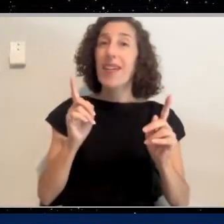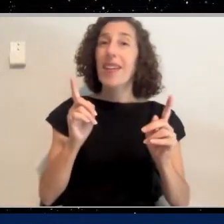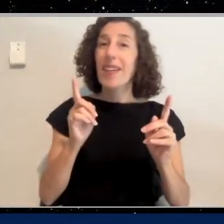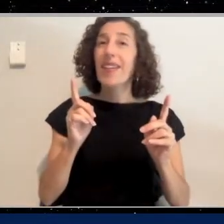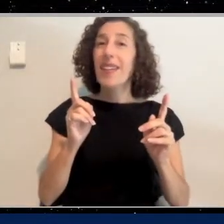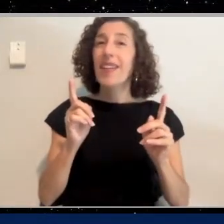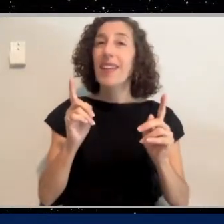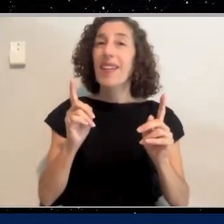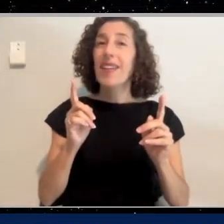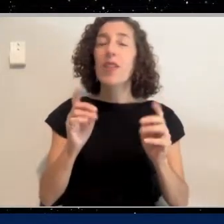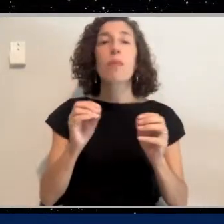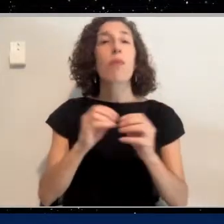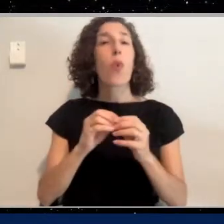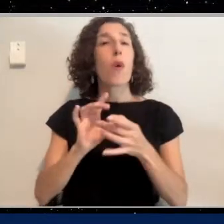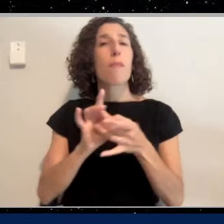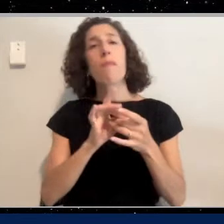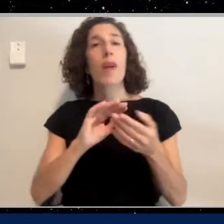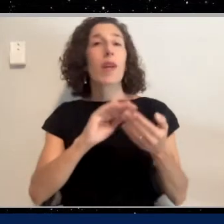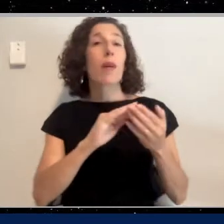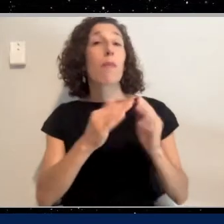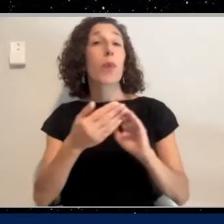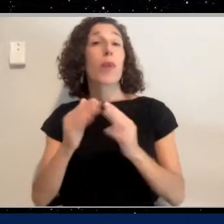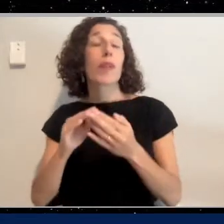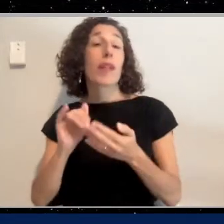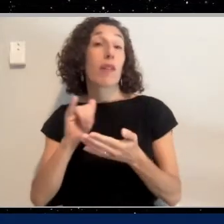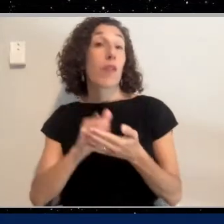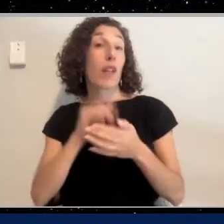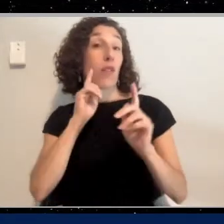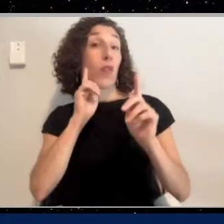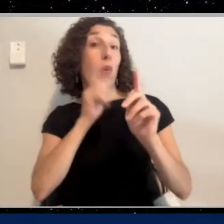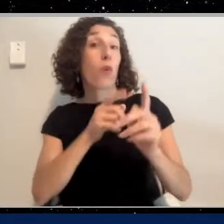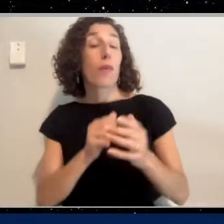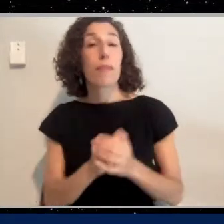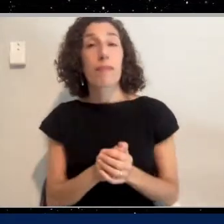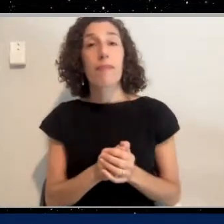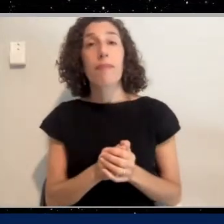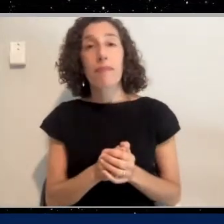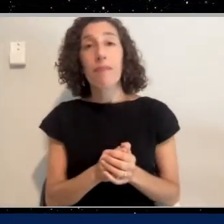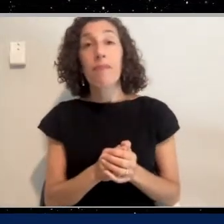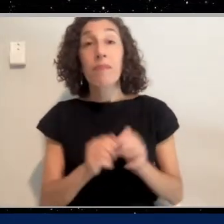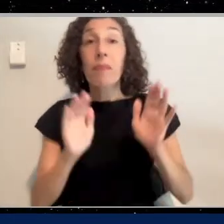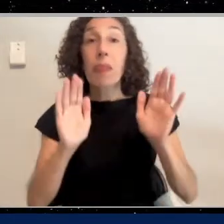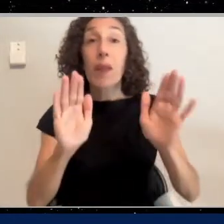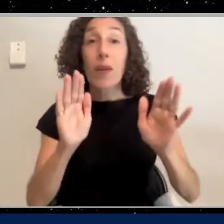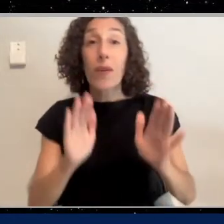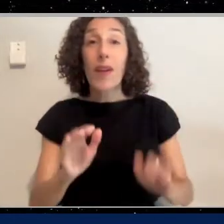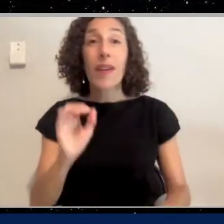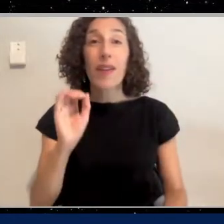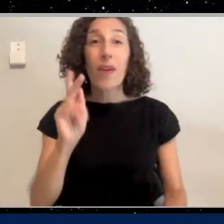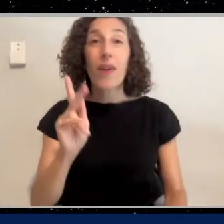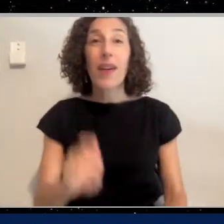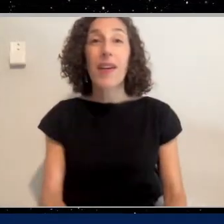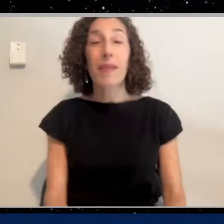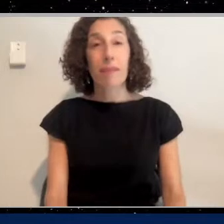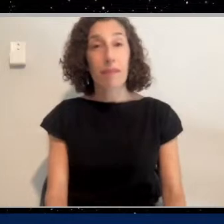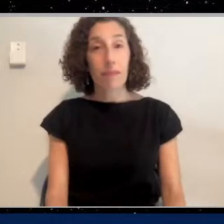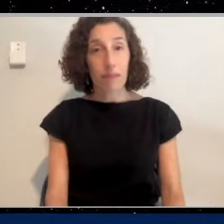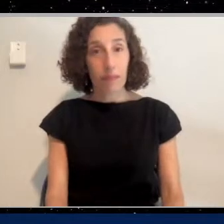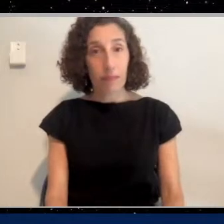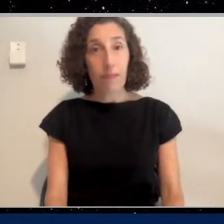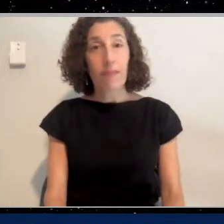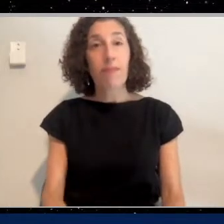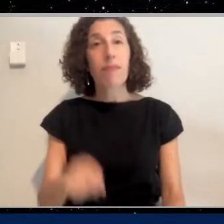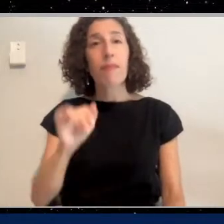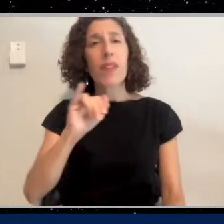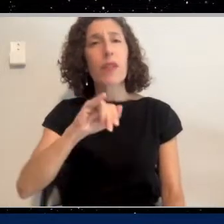part of a community here. Okay, excellent. Well, what other sorts of programs does Intrepid have